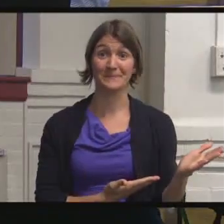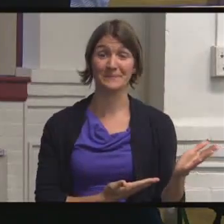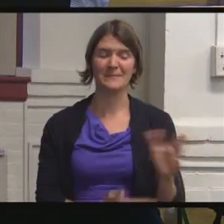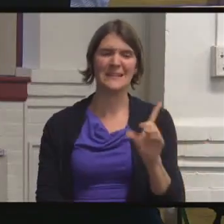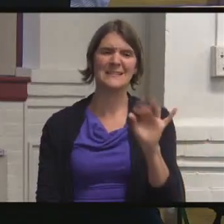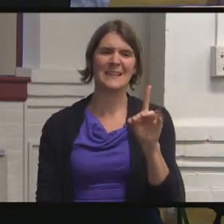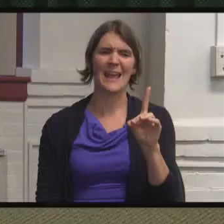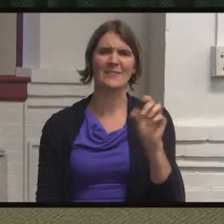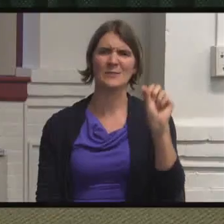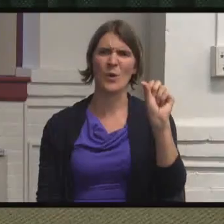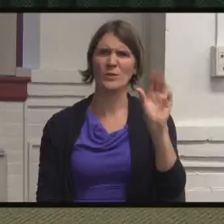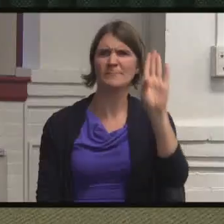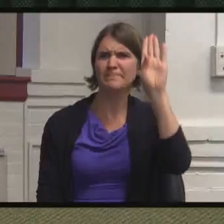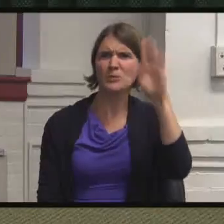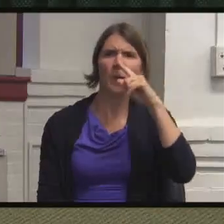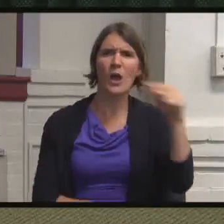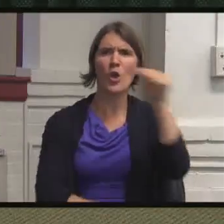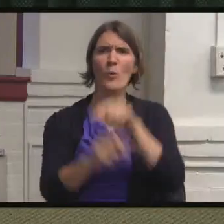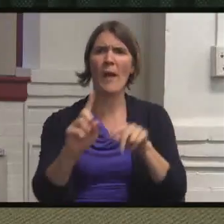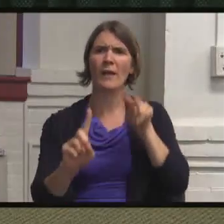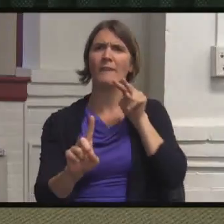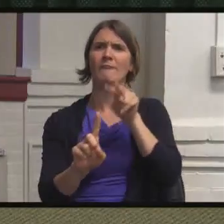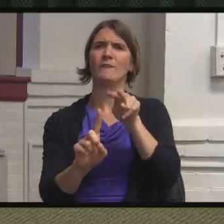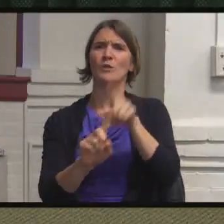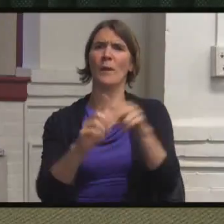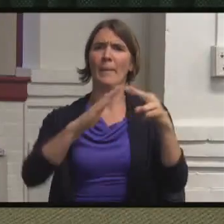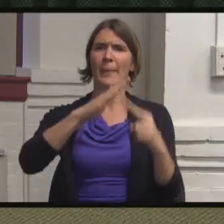Yes, would you go back to the view from the bridge, please?